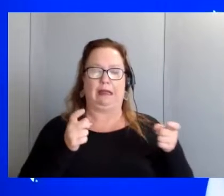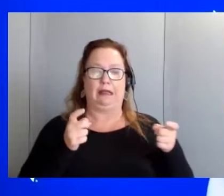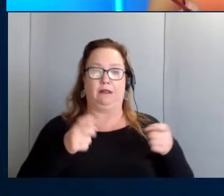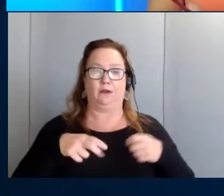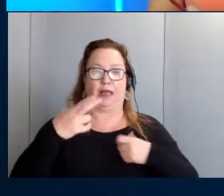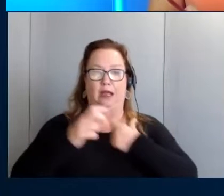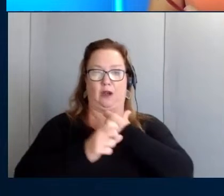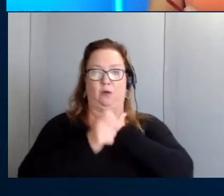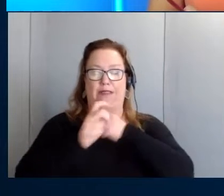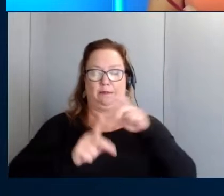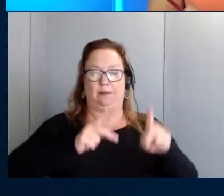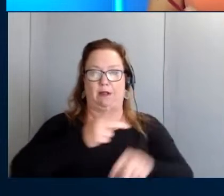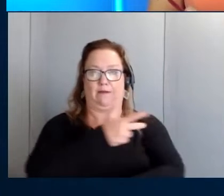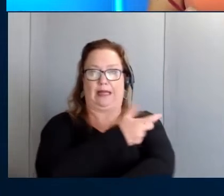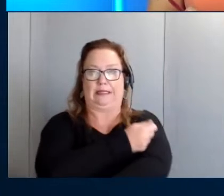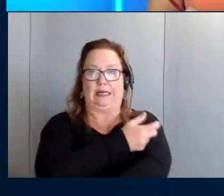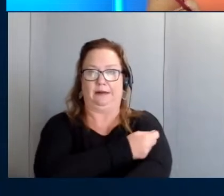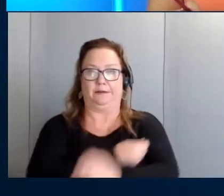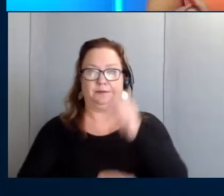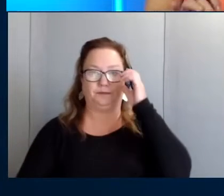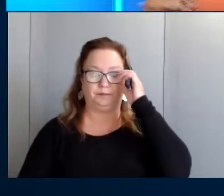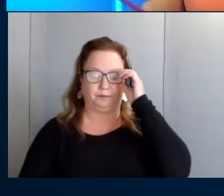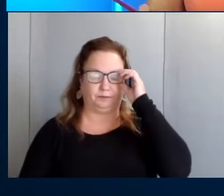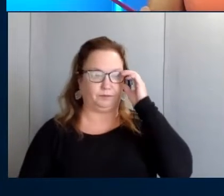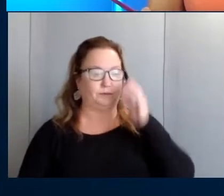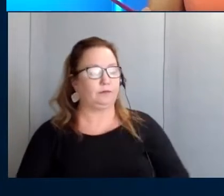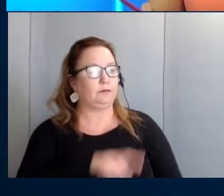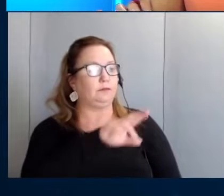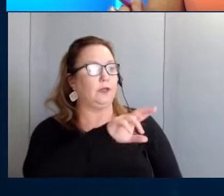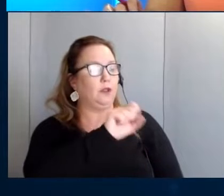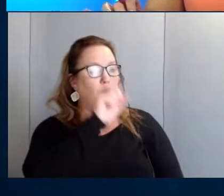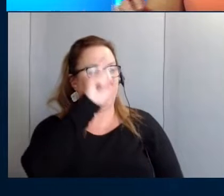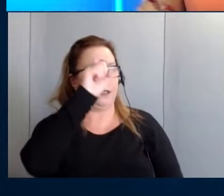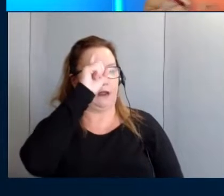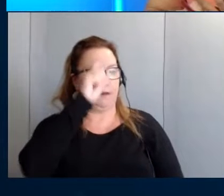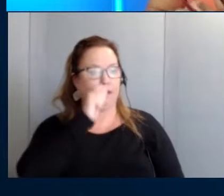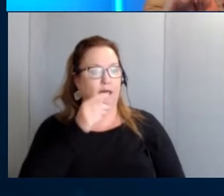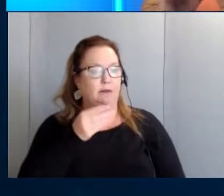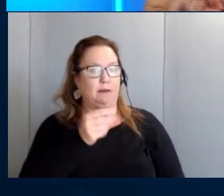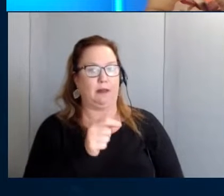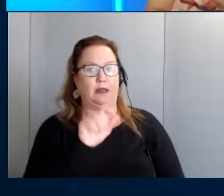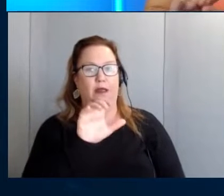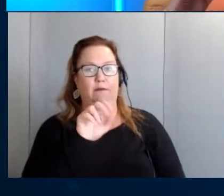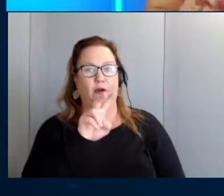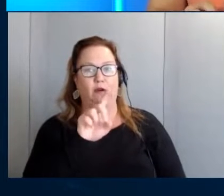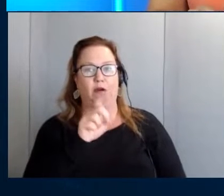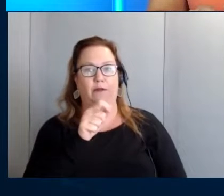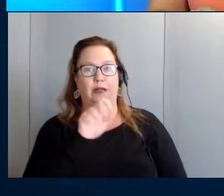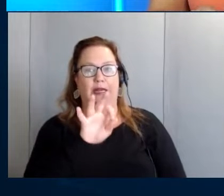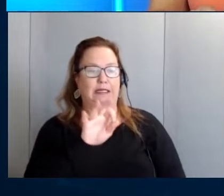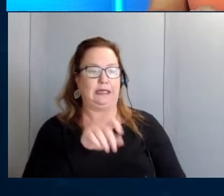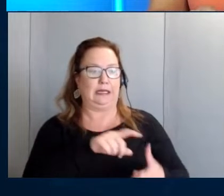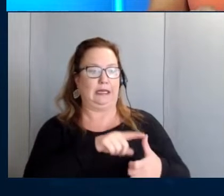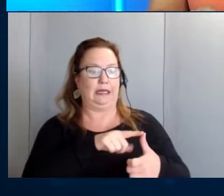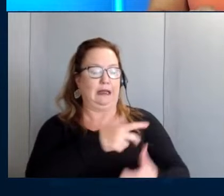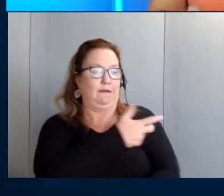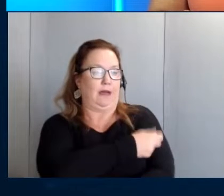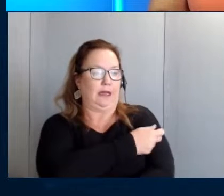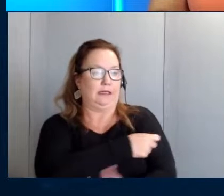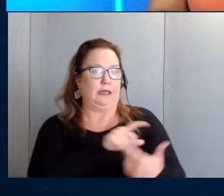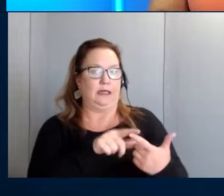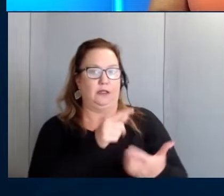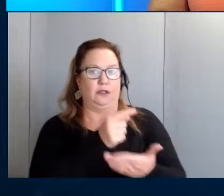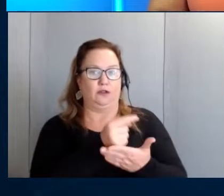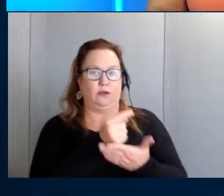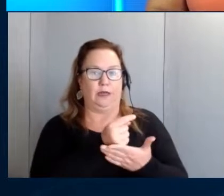vaccinated. All right, a couple questions for you. The U.S. government will soon no longer be paying for COVID-19 vaccines, tests, or the treatment. Instead, you and your